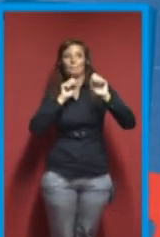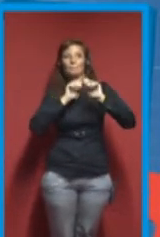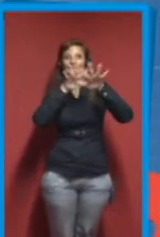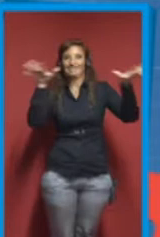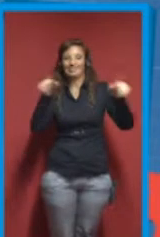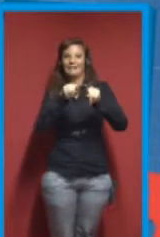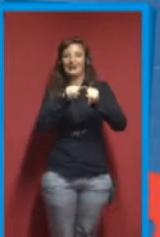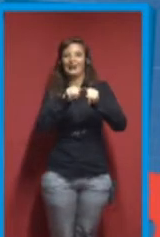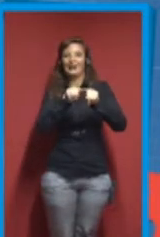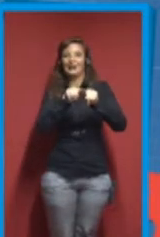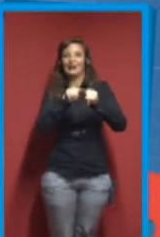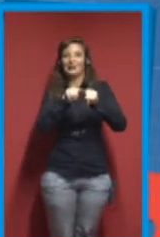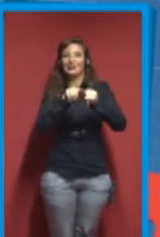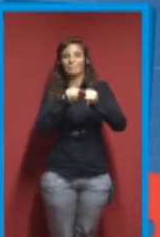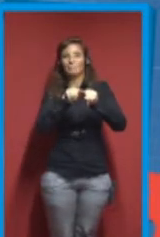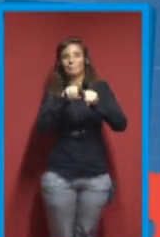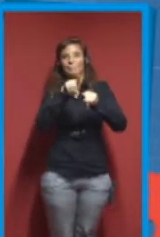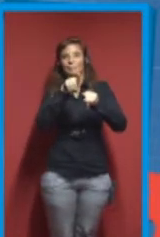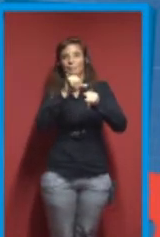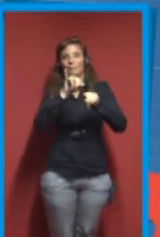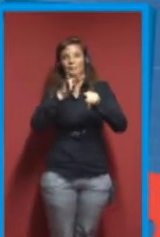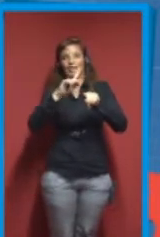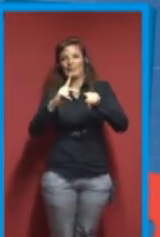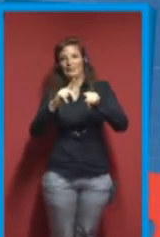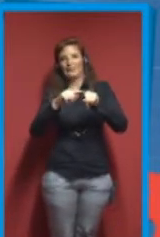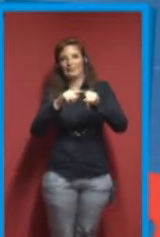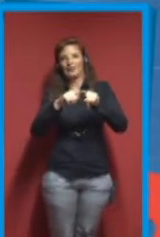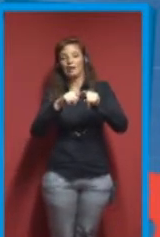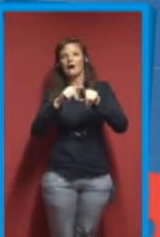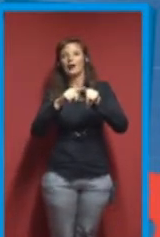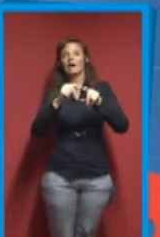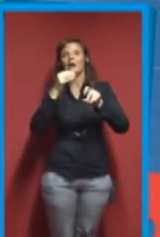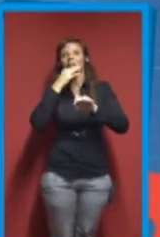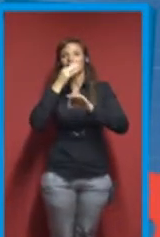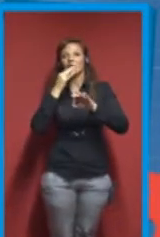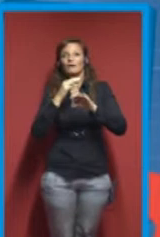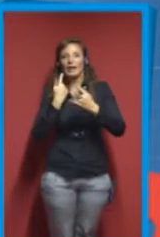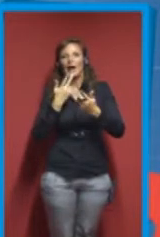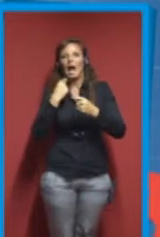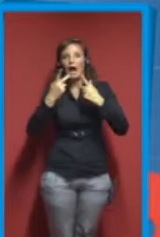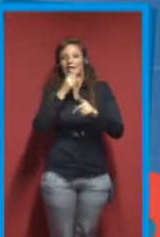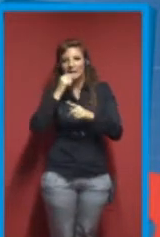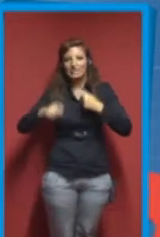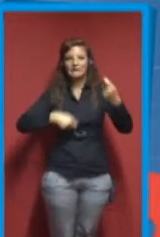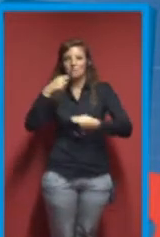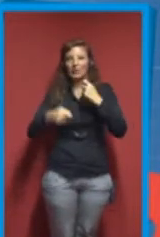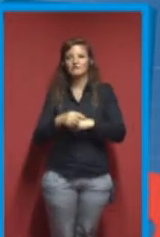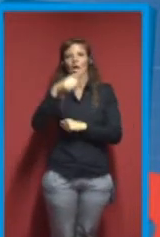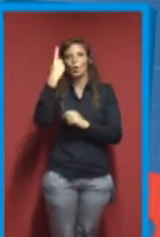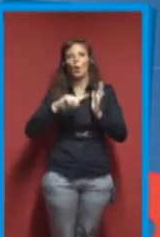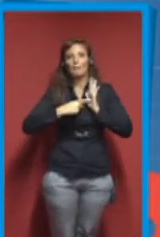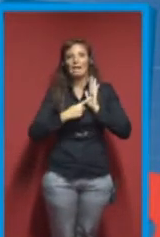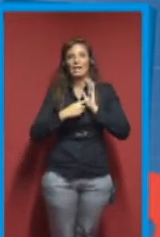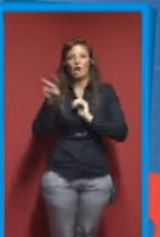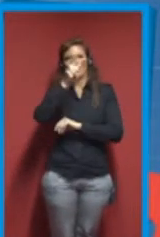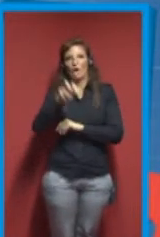$40 million on the launch in America alone. And again, as an individual or a startup, how can you hope to compete with that?